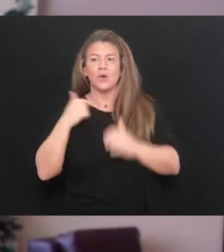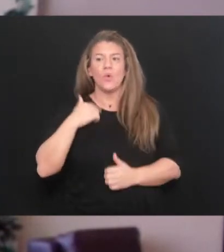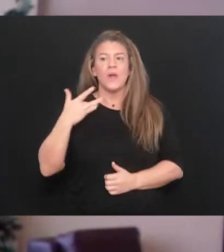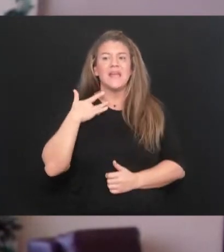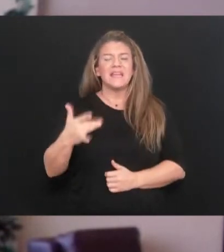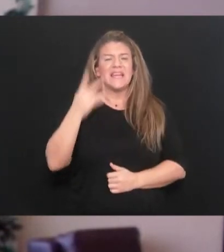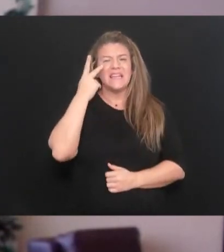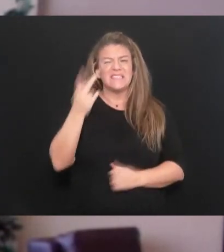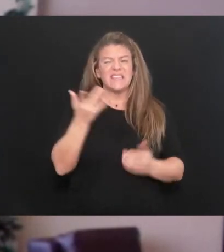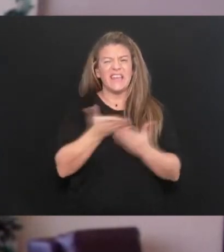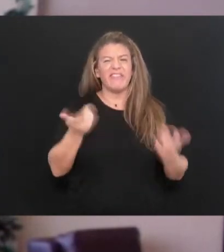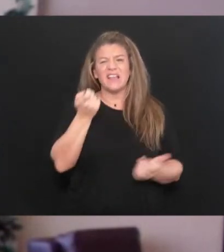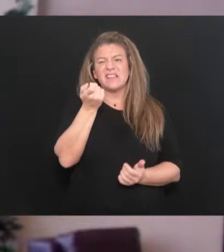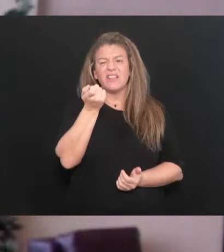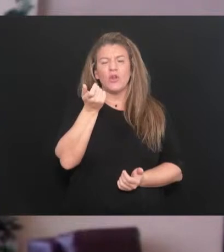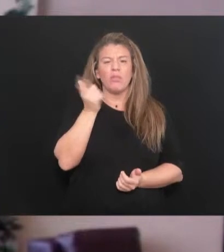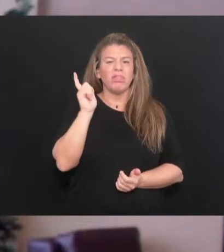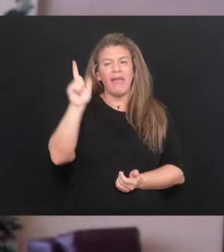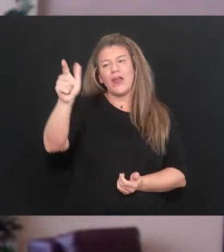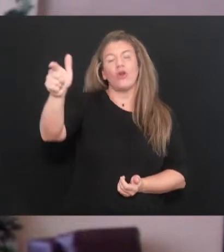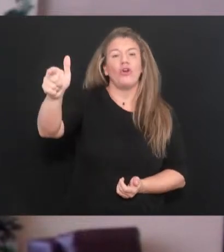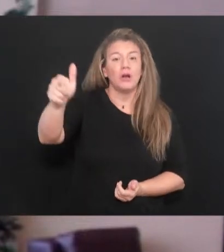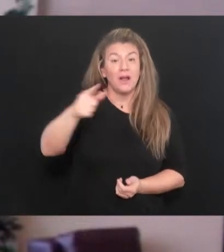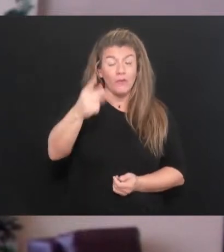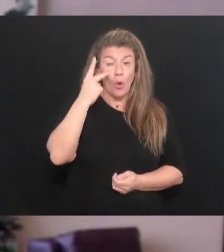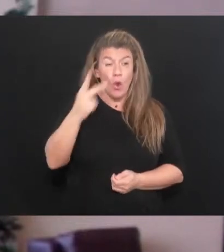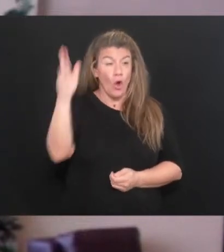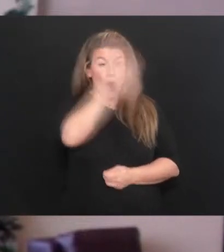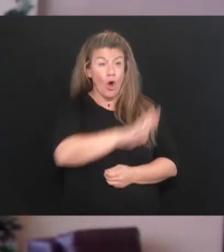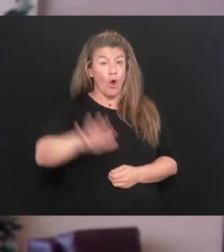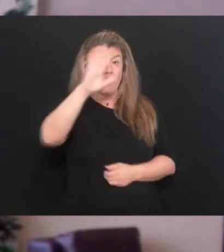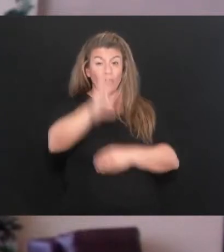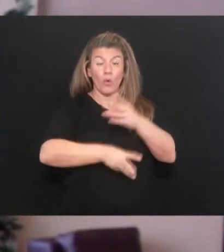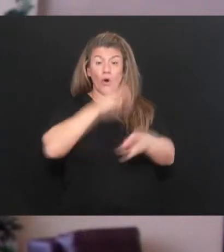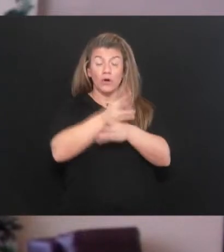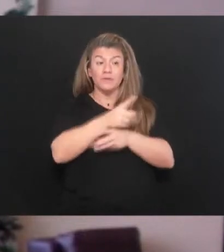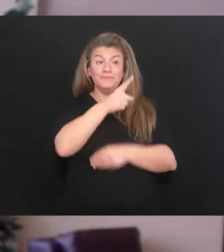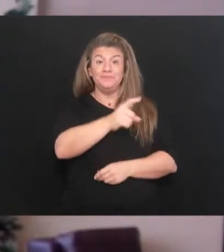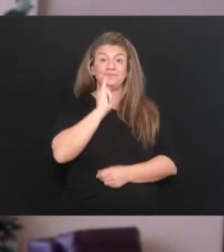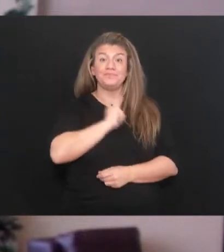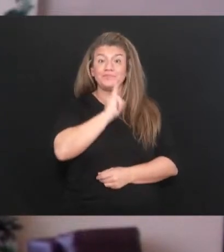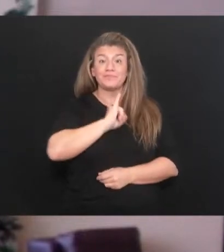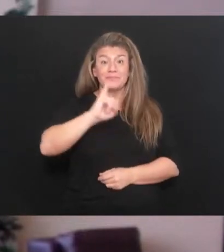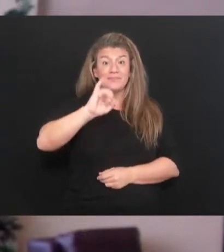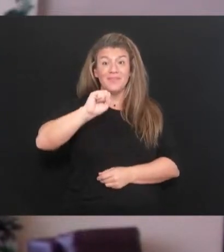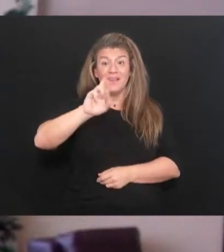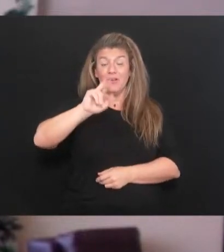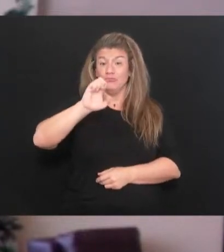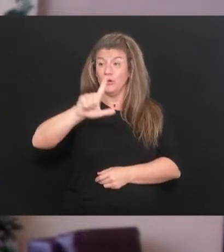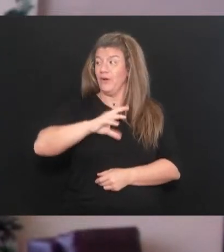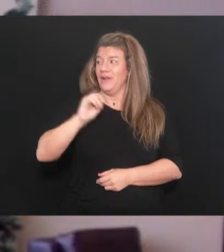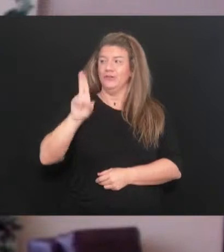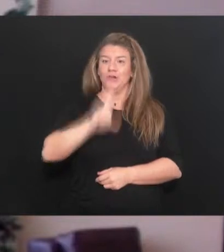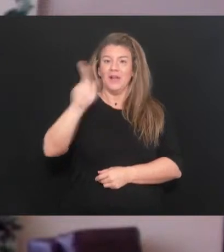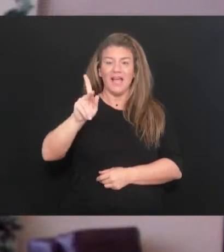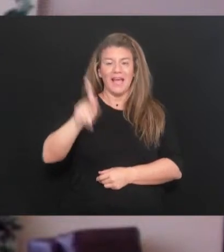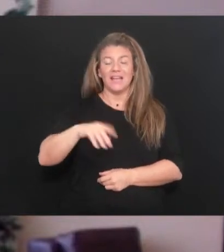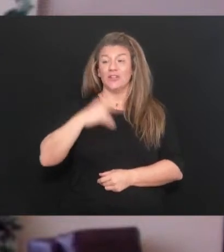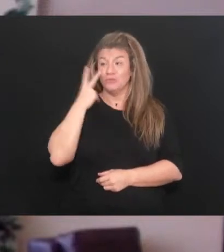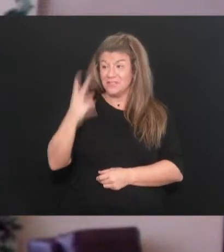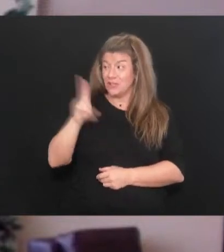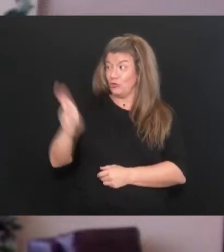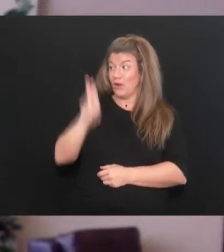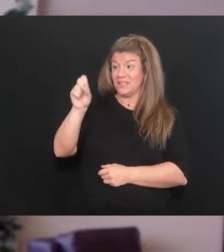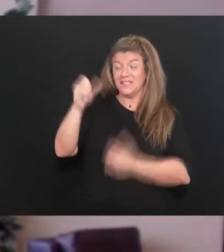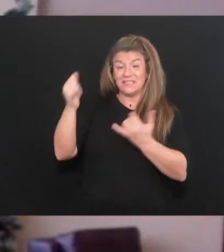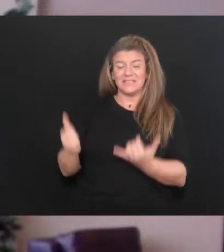things later than many do. If we look around the world, we've talked about Israel, the United Kingdom. As we look in the United States, we know that